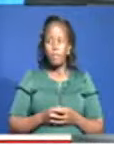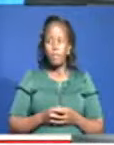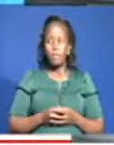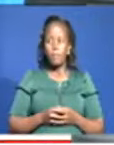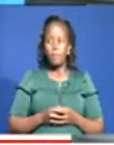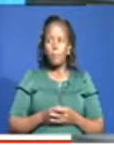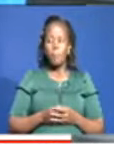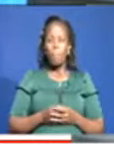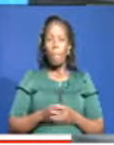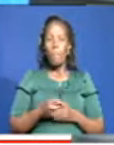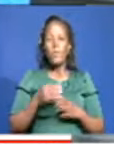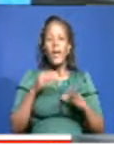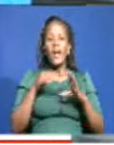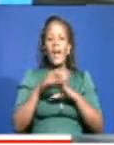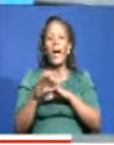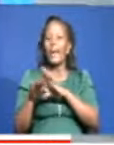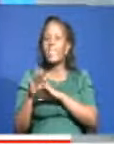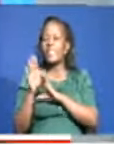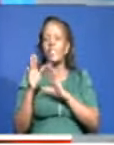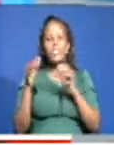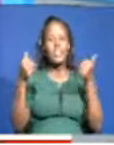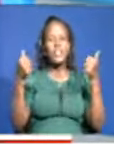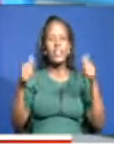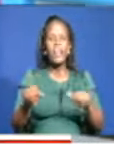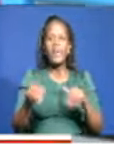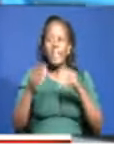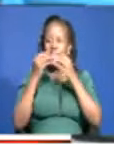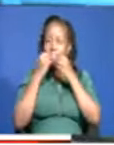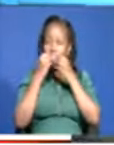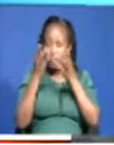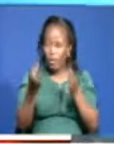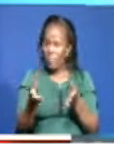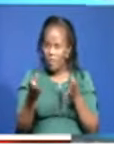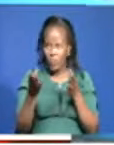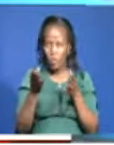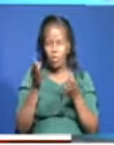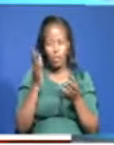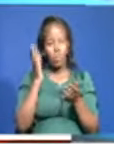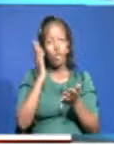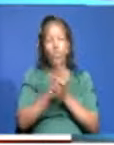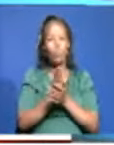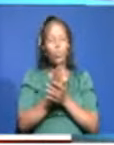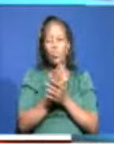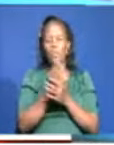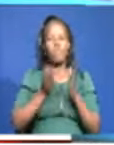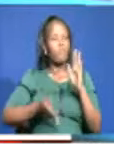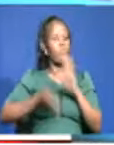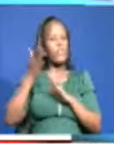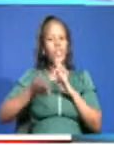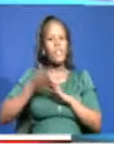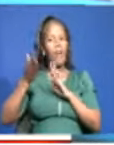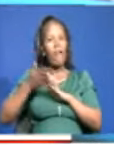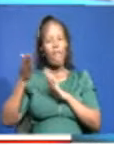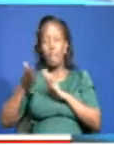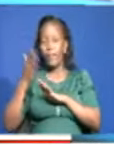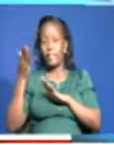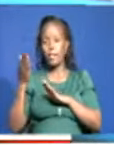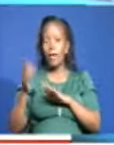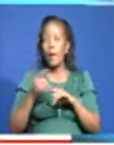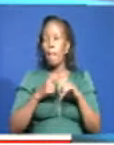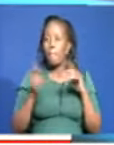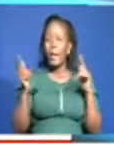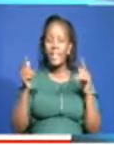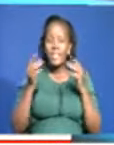Accessing any kind of information in this era is literally at our fingertips. Better yet, the information has